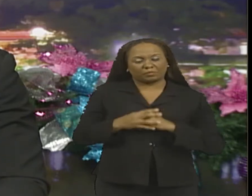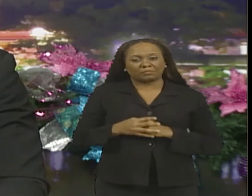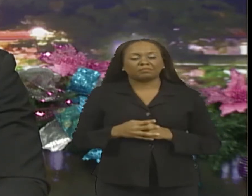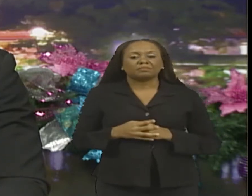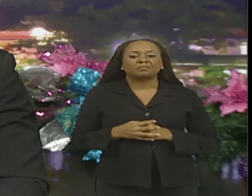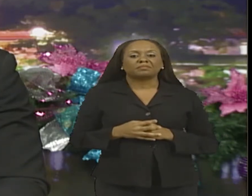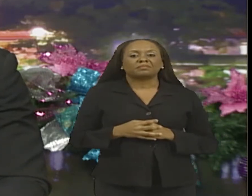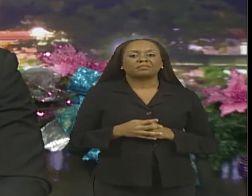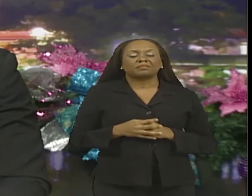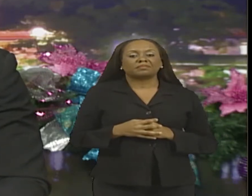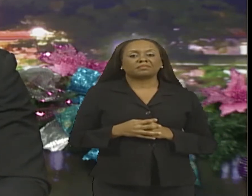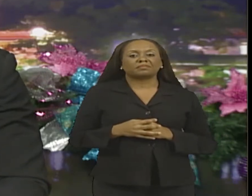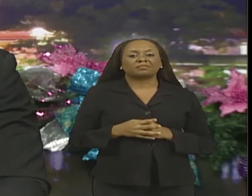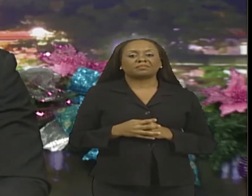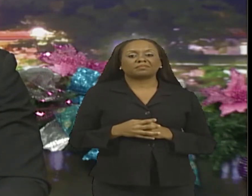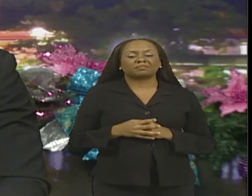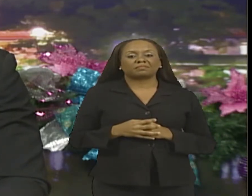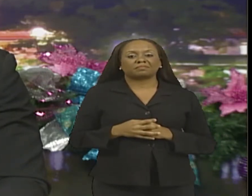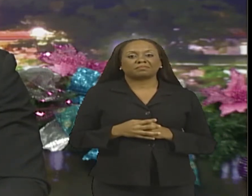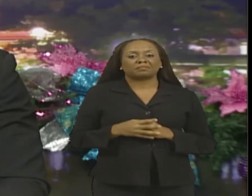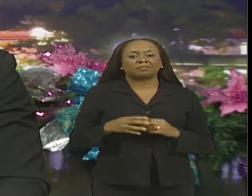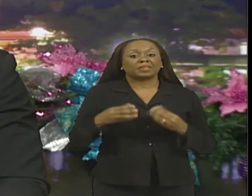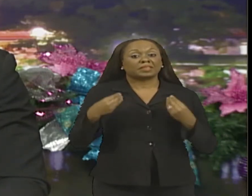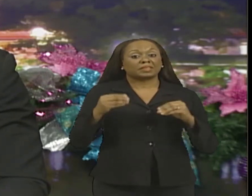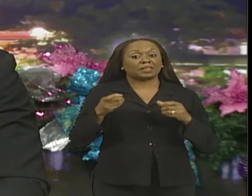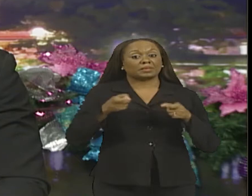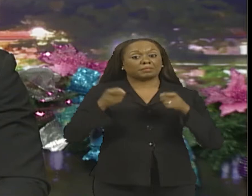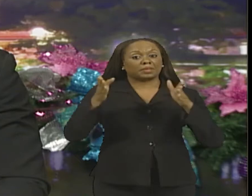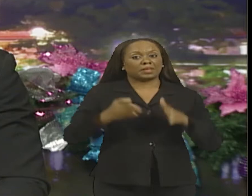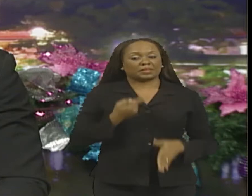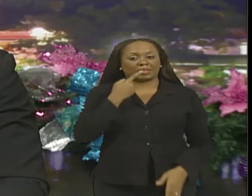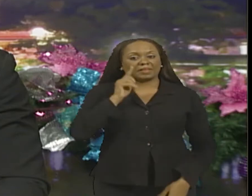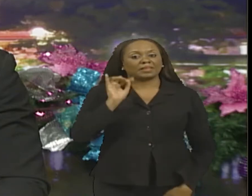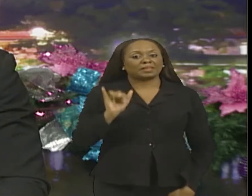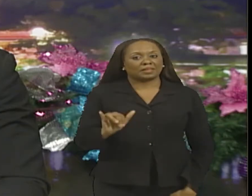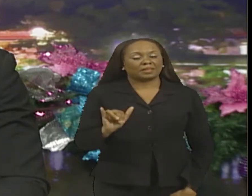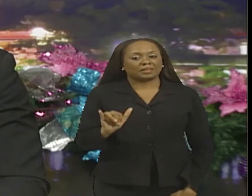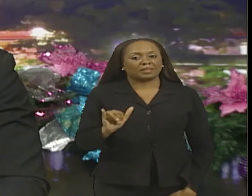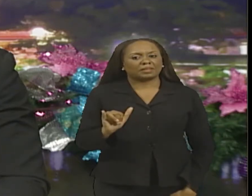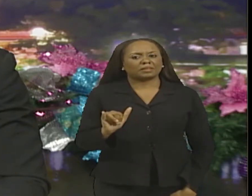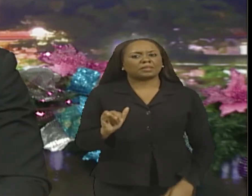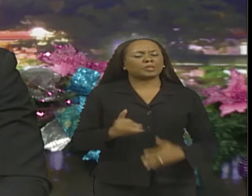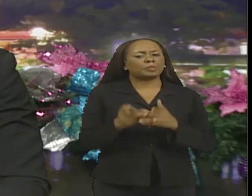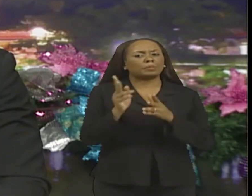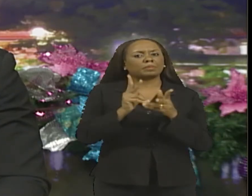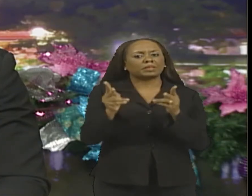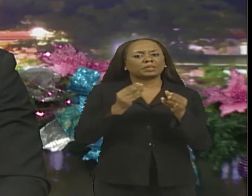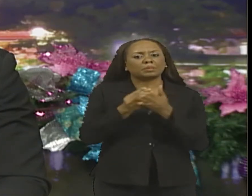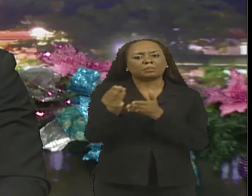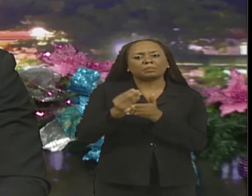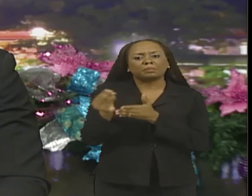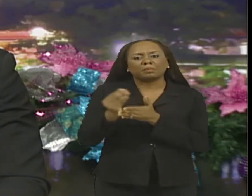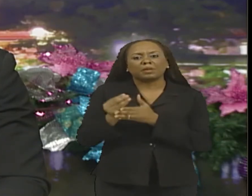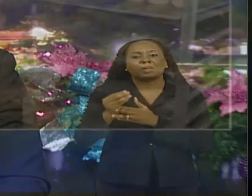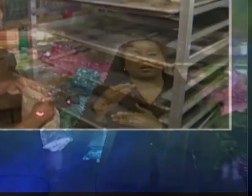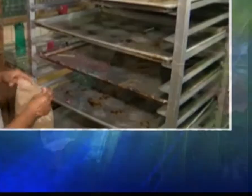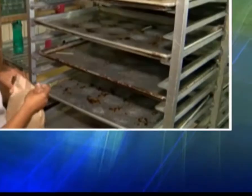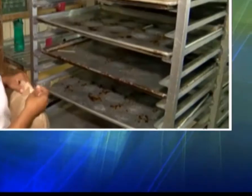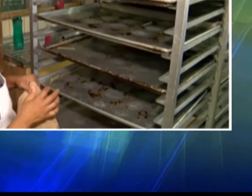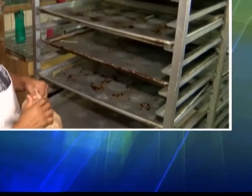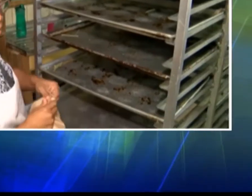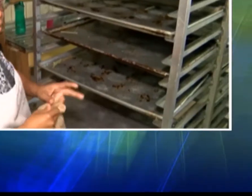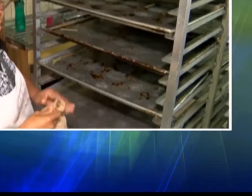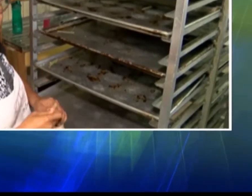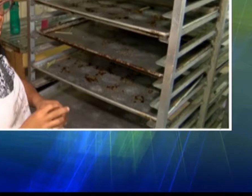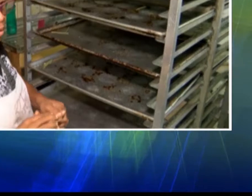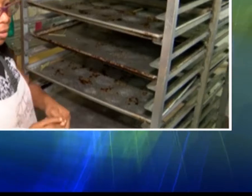Michael headquarters. That's according to Sales and Distribution Manager for Purity, Christopher Simmons, who says the deli, which specializes in